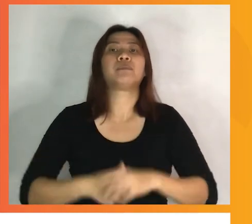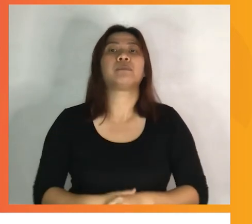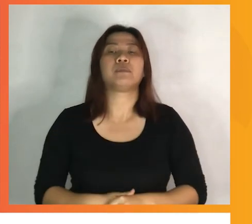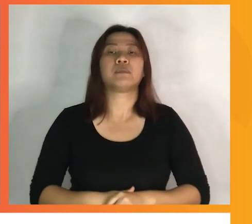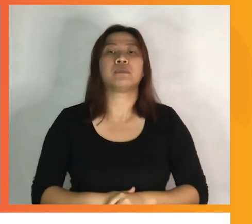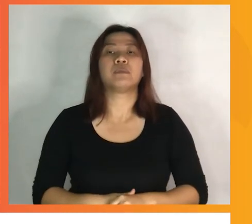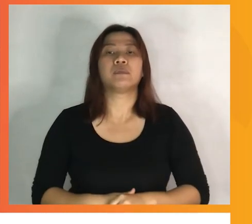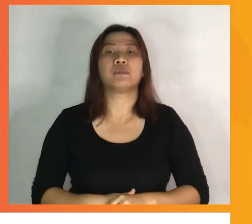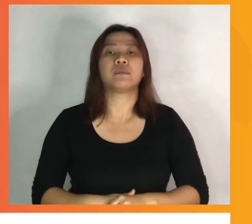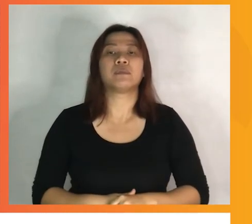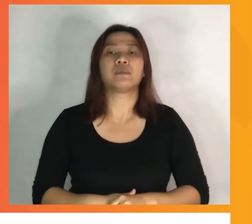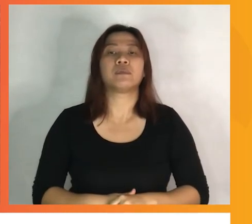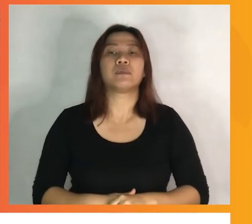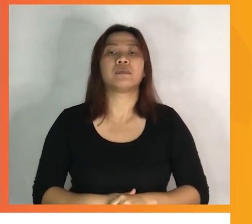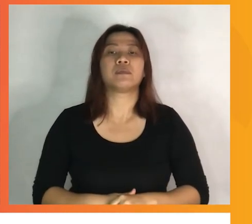adapted game.